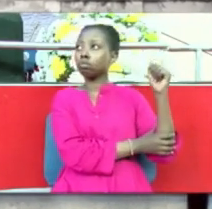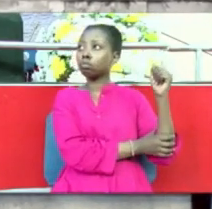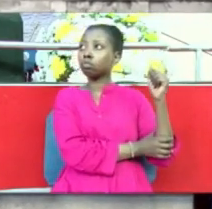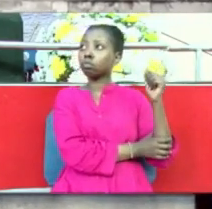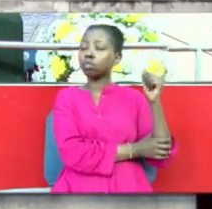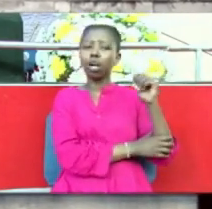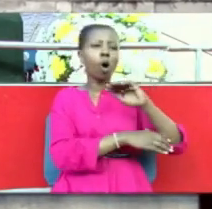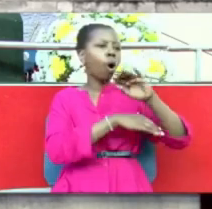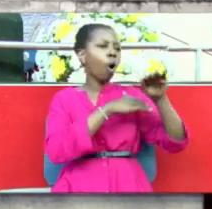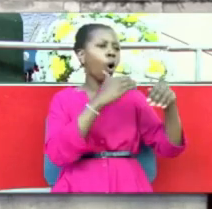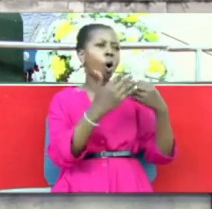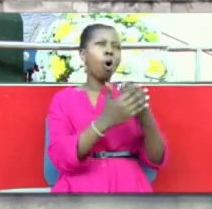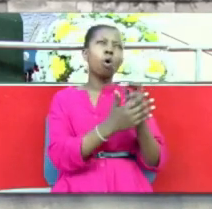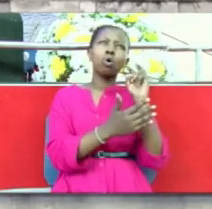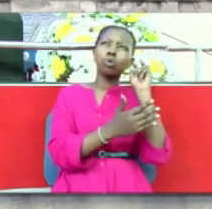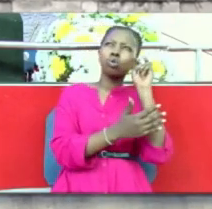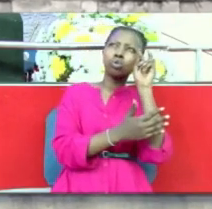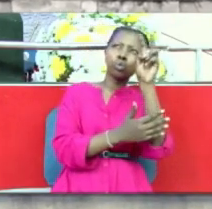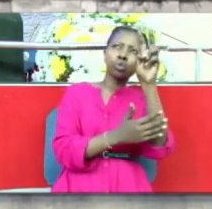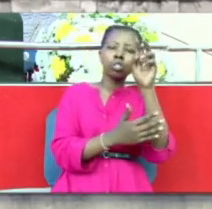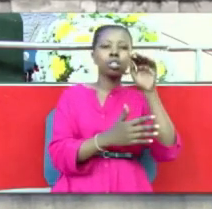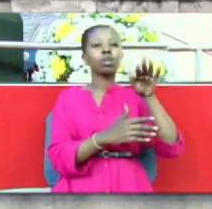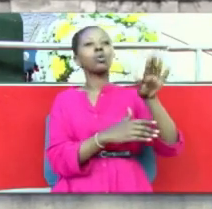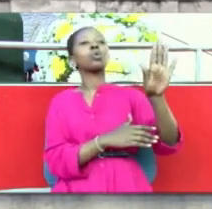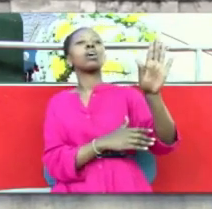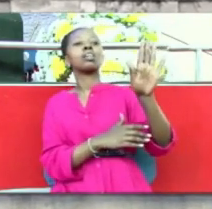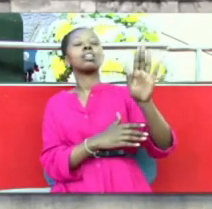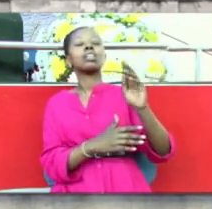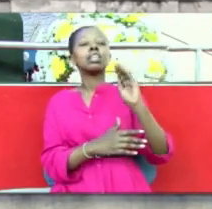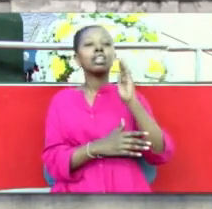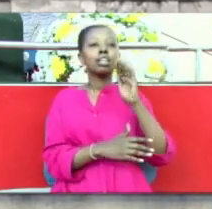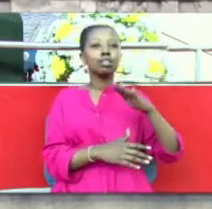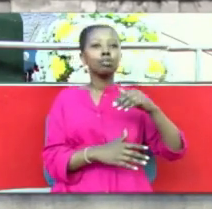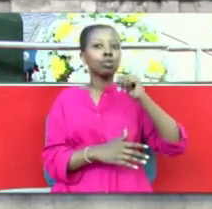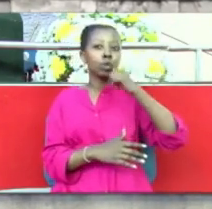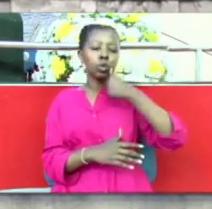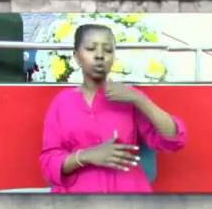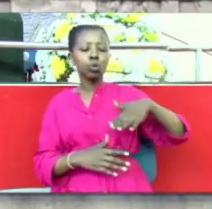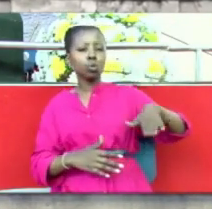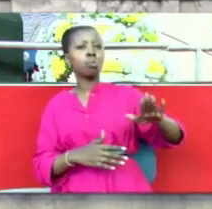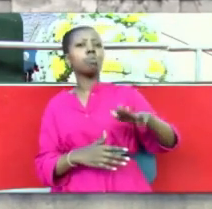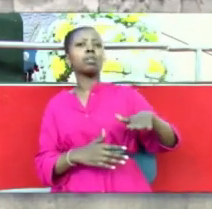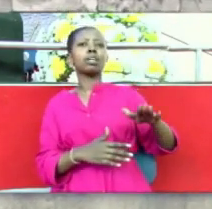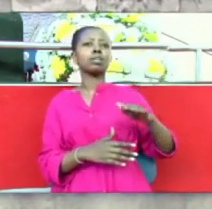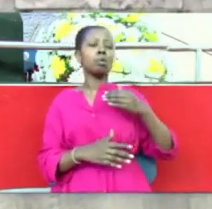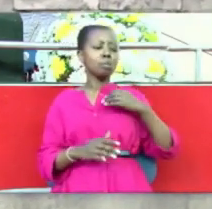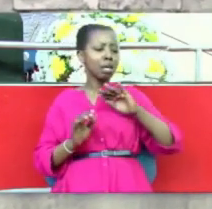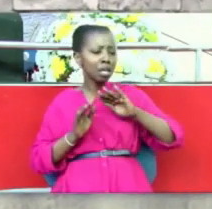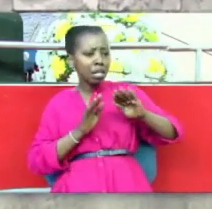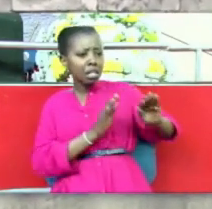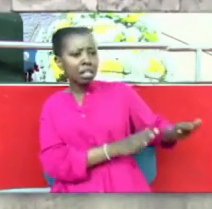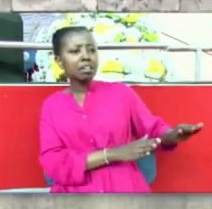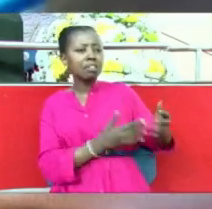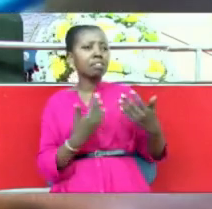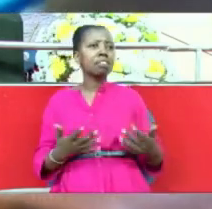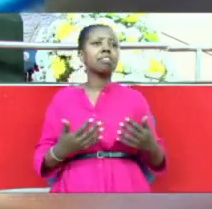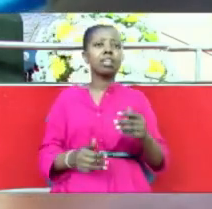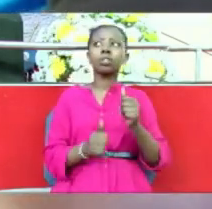"Hiyo ni yako. New territories. I'm going to leave the things that are common.